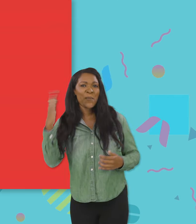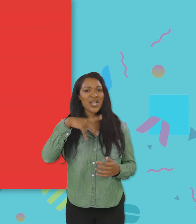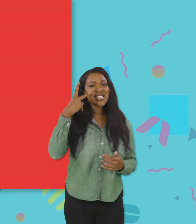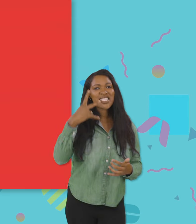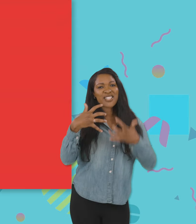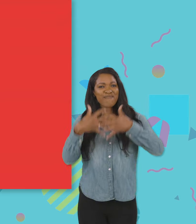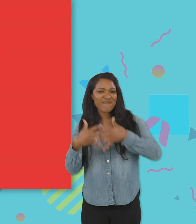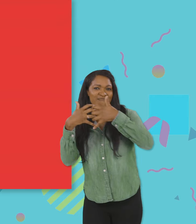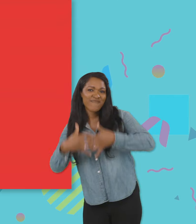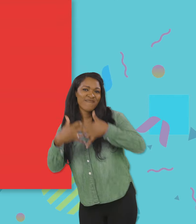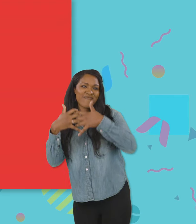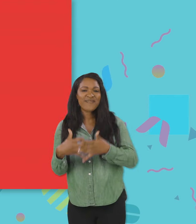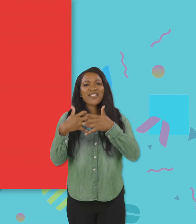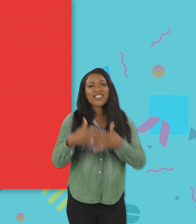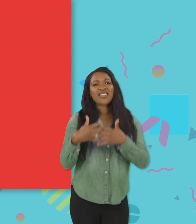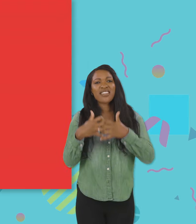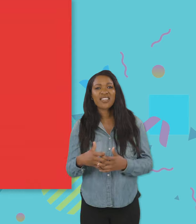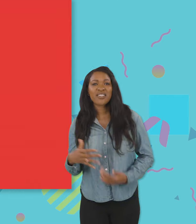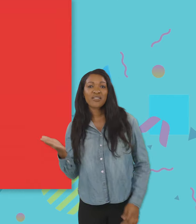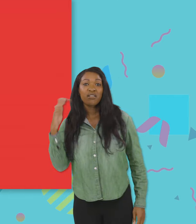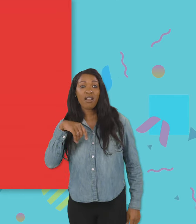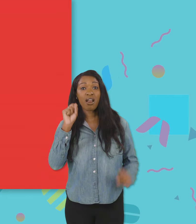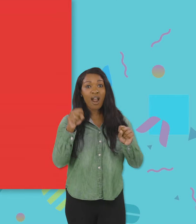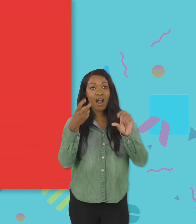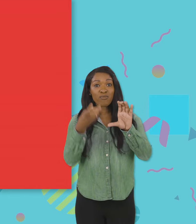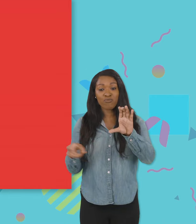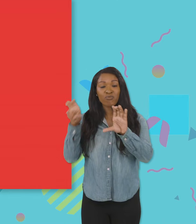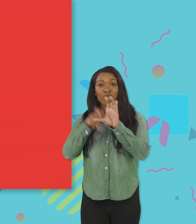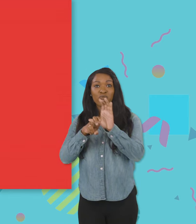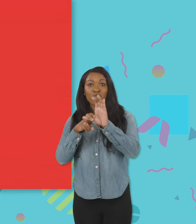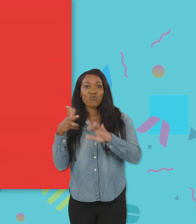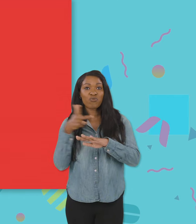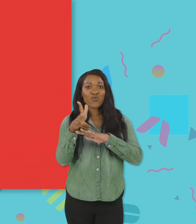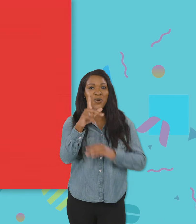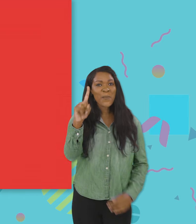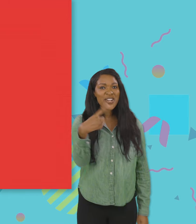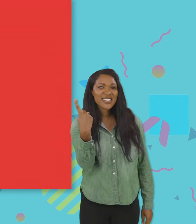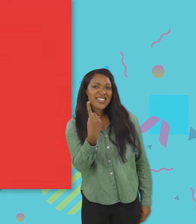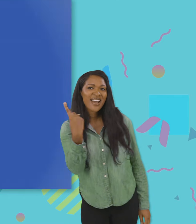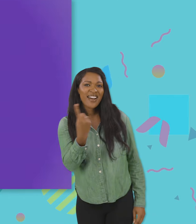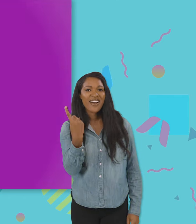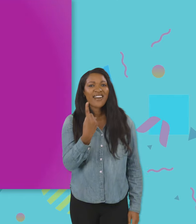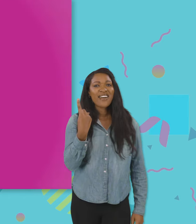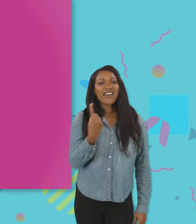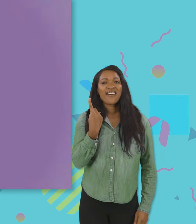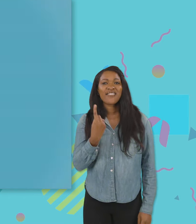You pull the whole train all by yourself, and you only gotta say one thing.